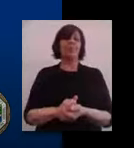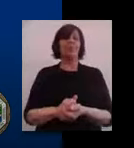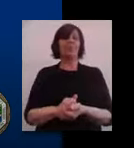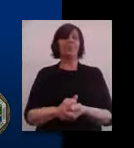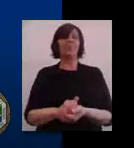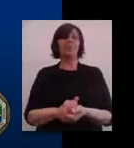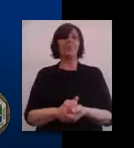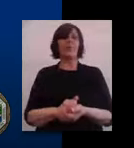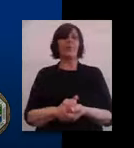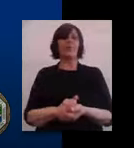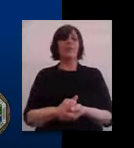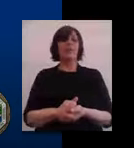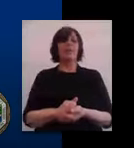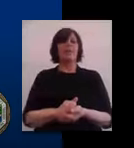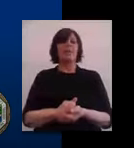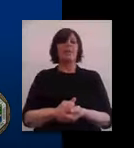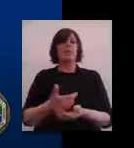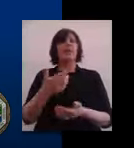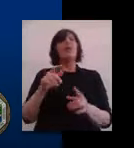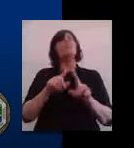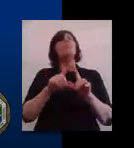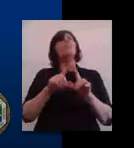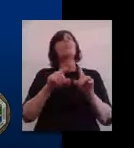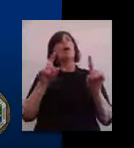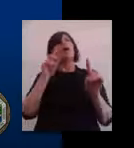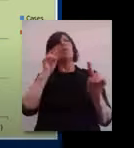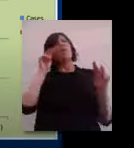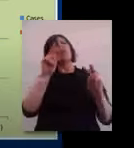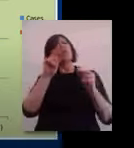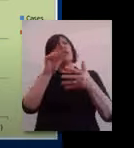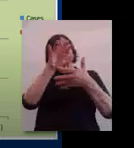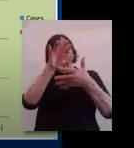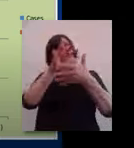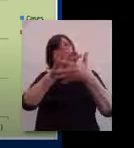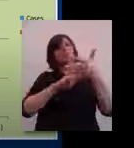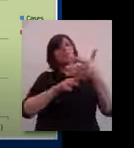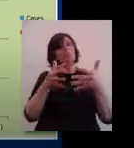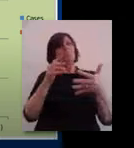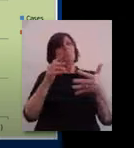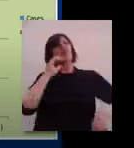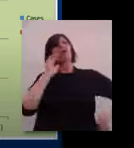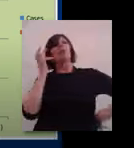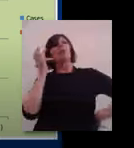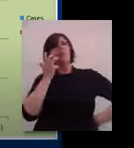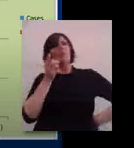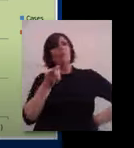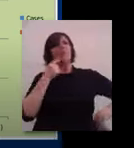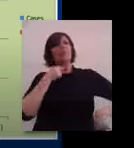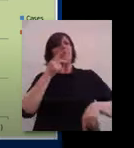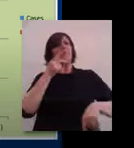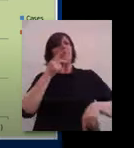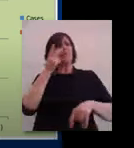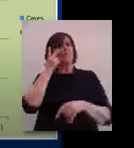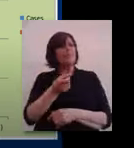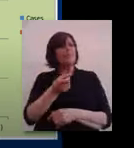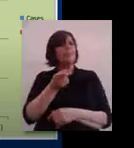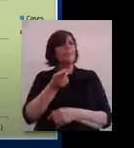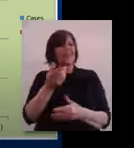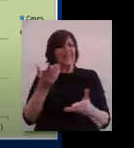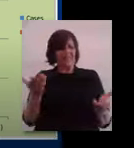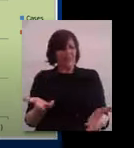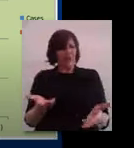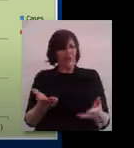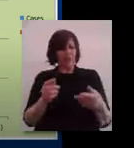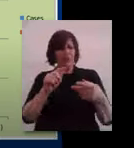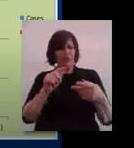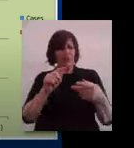is. But when you look at the chart, it is fairly striking when you see this chart here, that here are two communities that aren't too